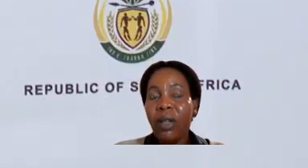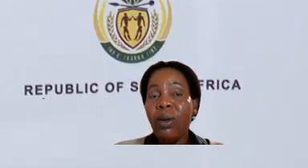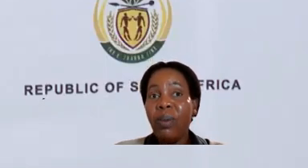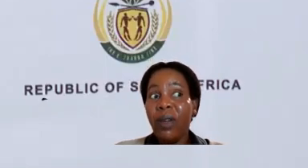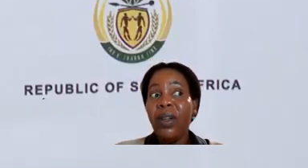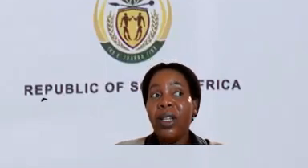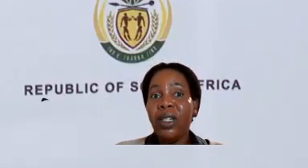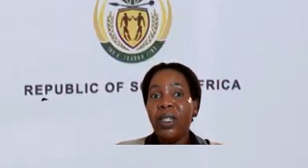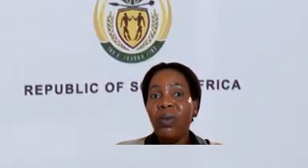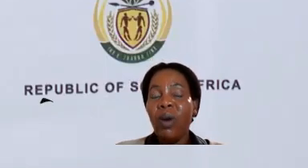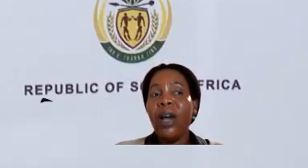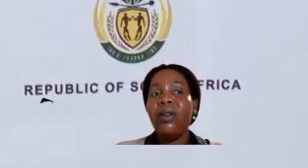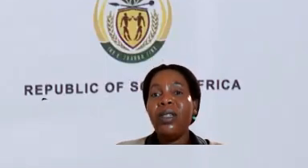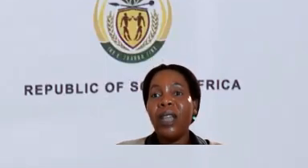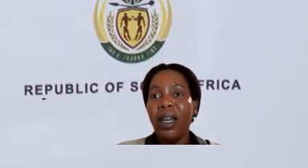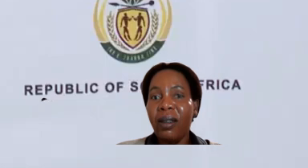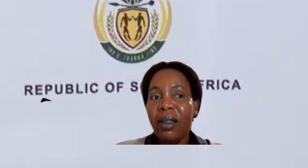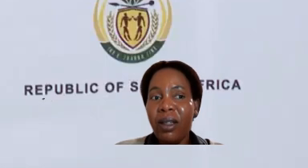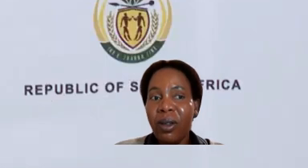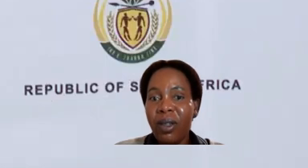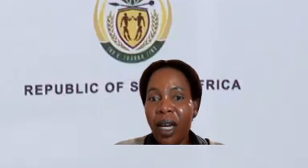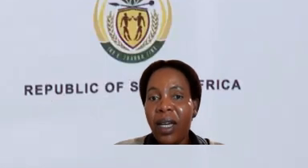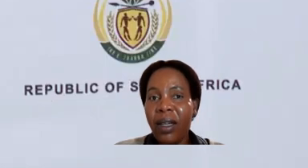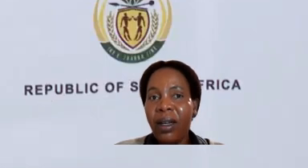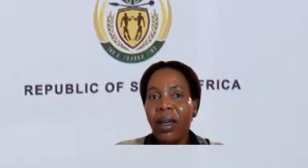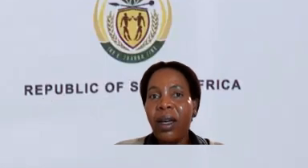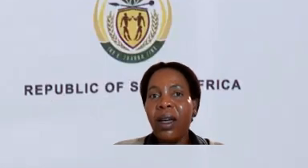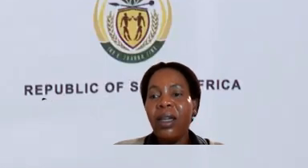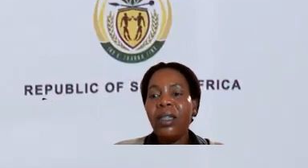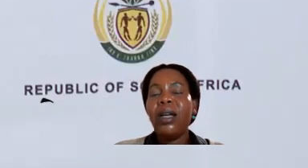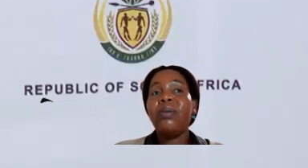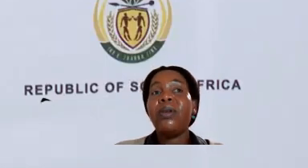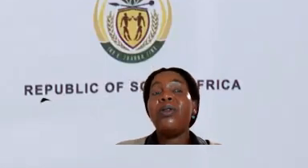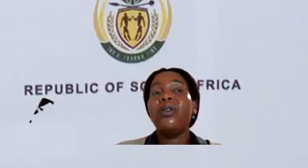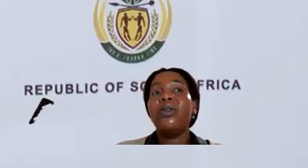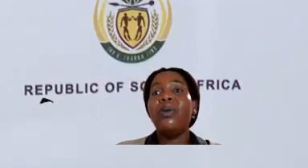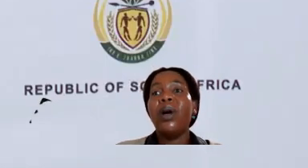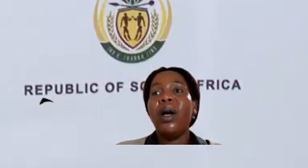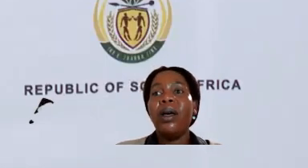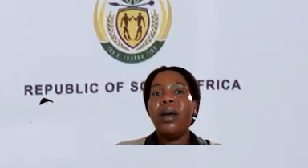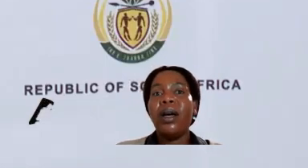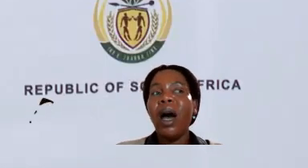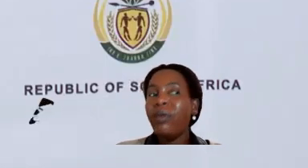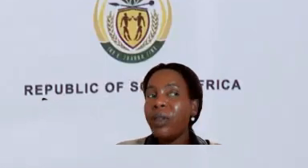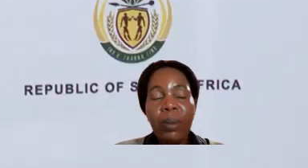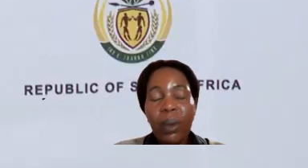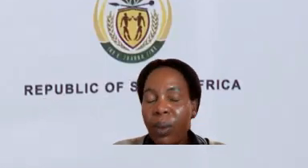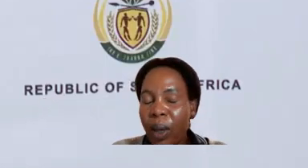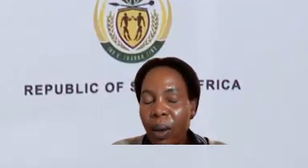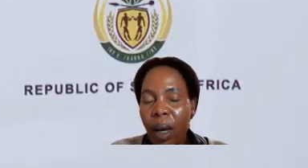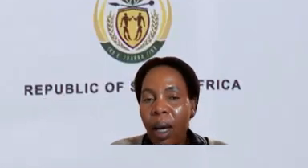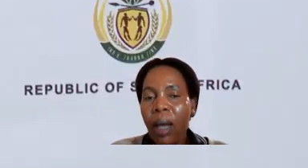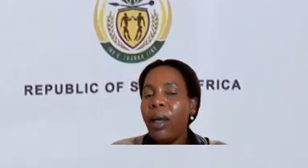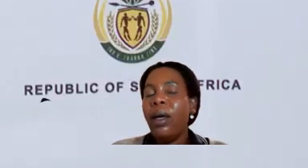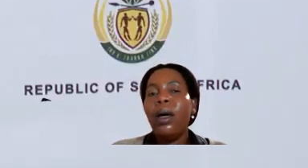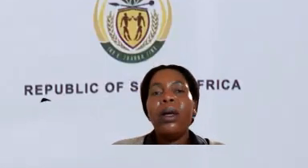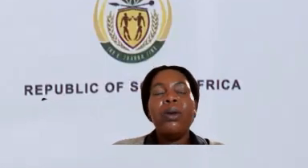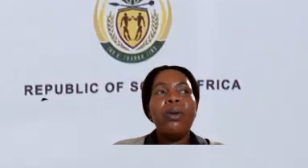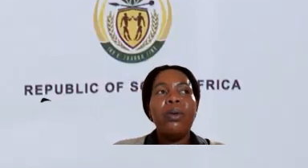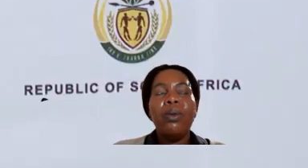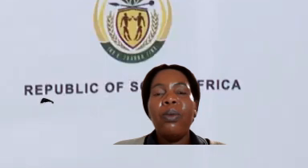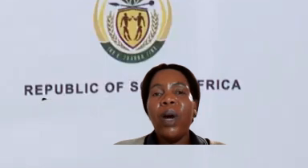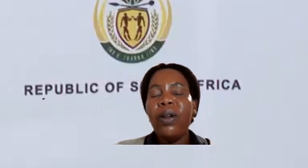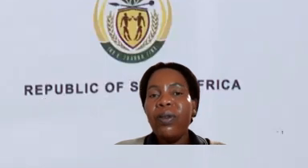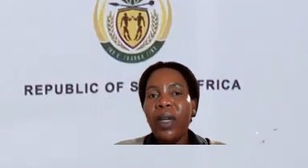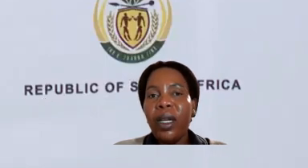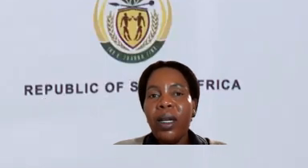really look at your privileges, why you're saying the things you're saying. Is that because you are comfortable where you are,